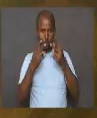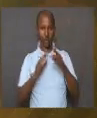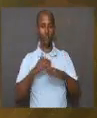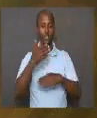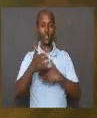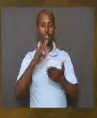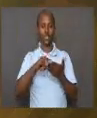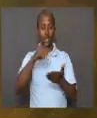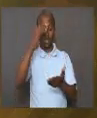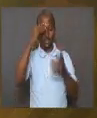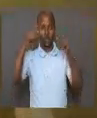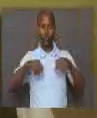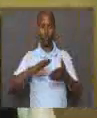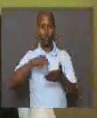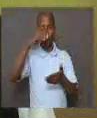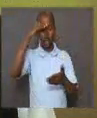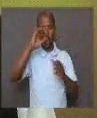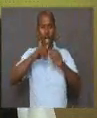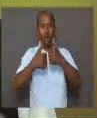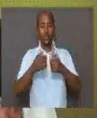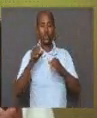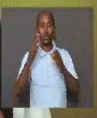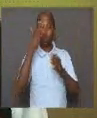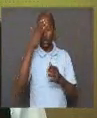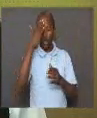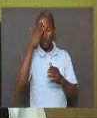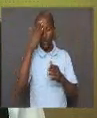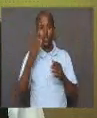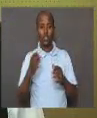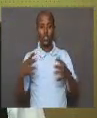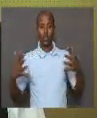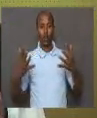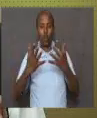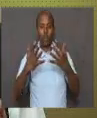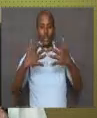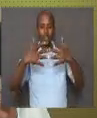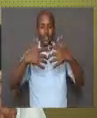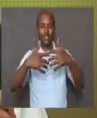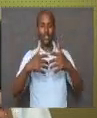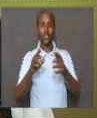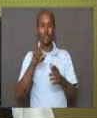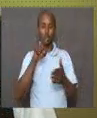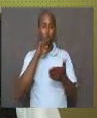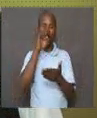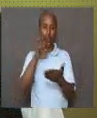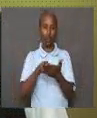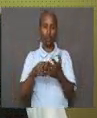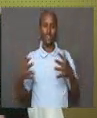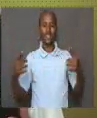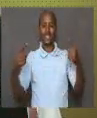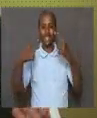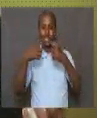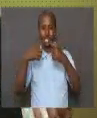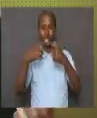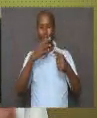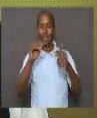your work after the lesson. Today we learned how to determine the coordinates for a